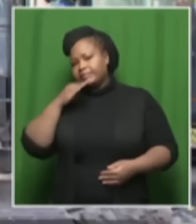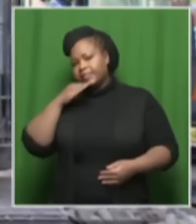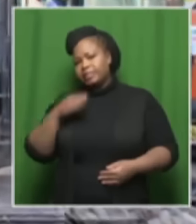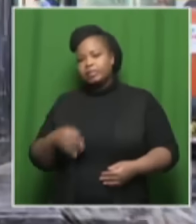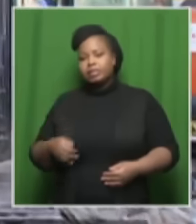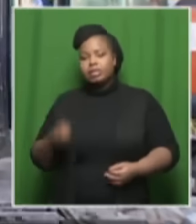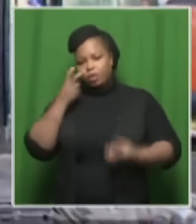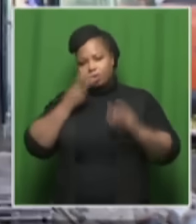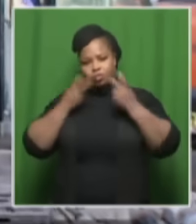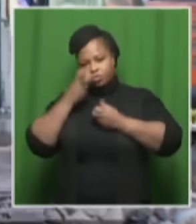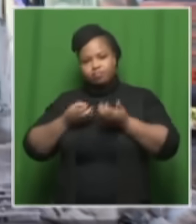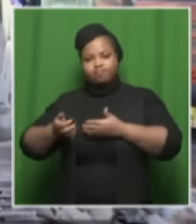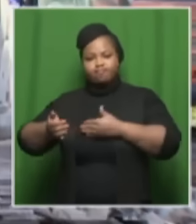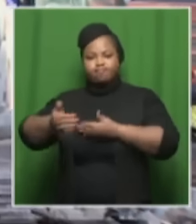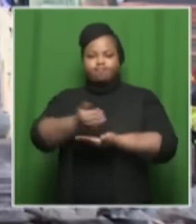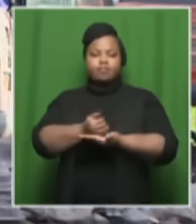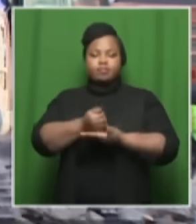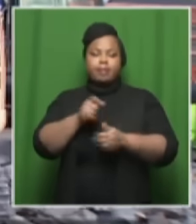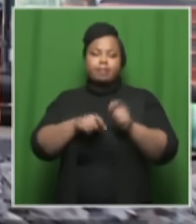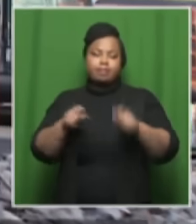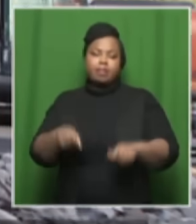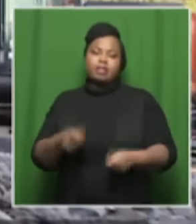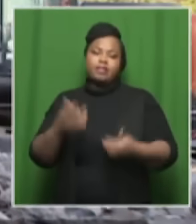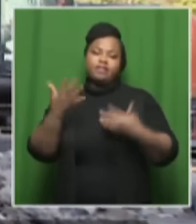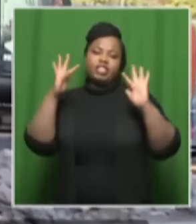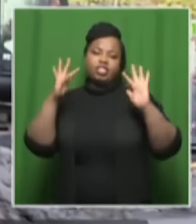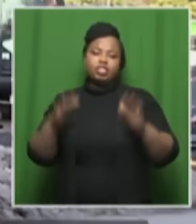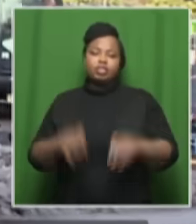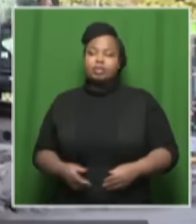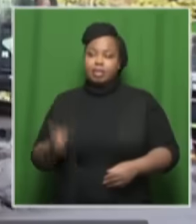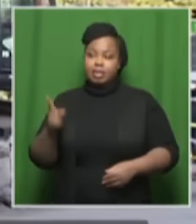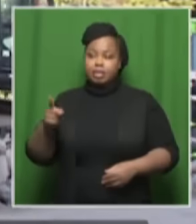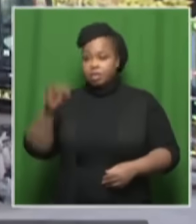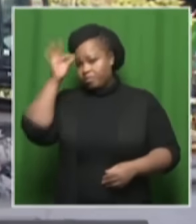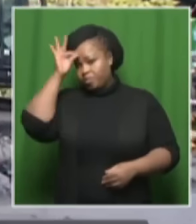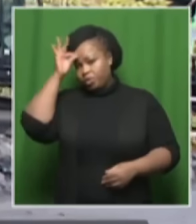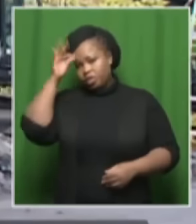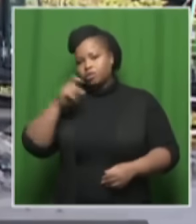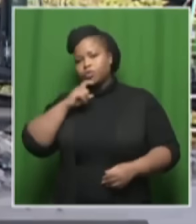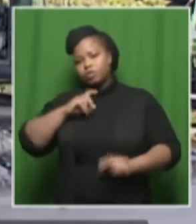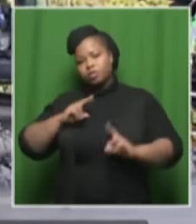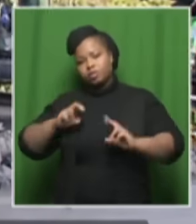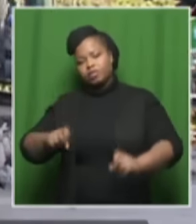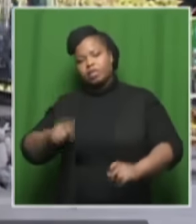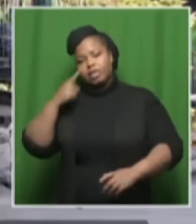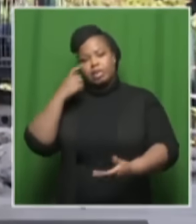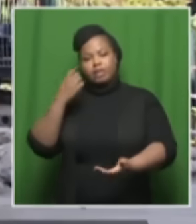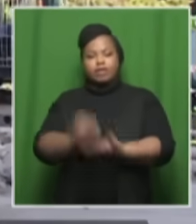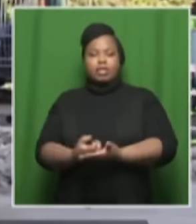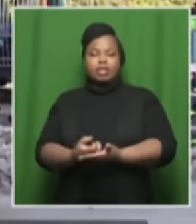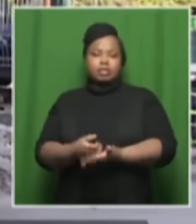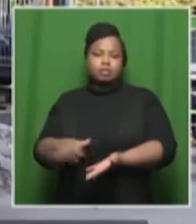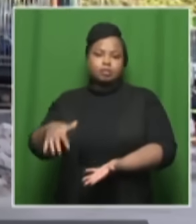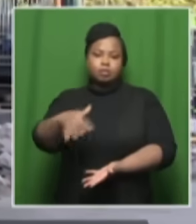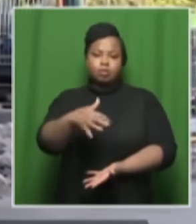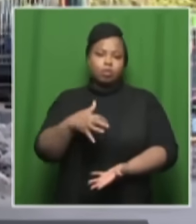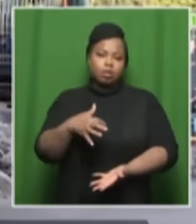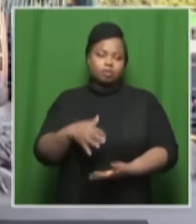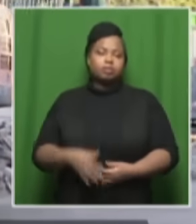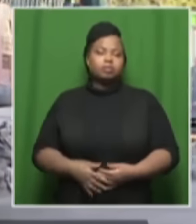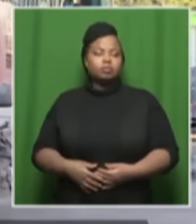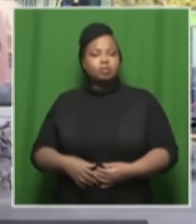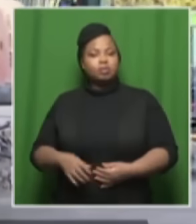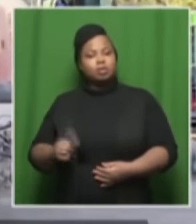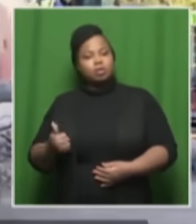our rescue and recovery work is done. They will then use it for investigations, they will collect evidence, and they then have to